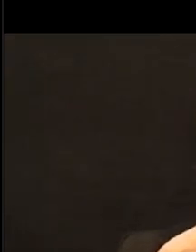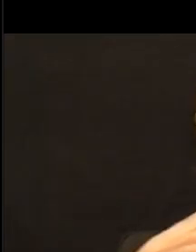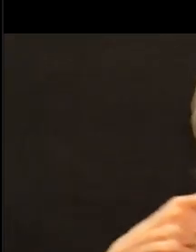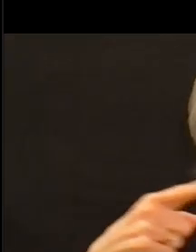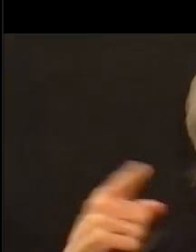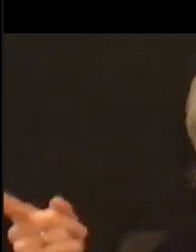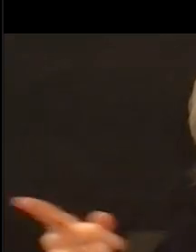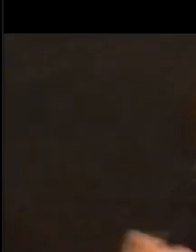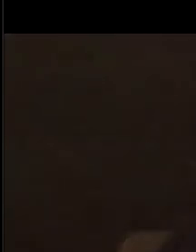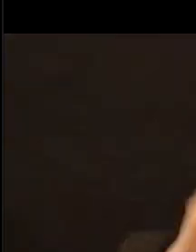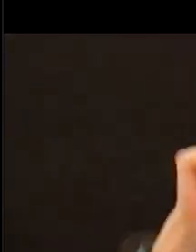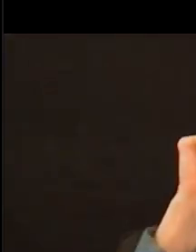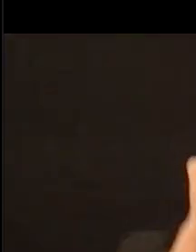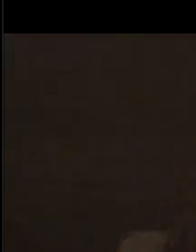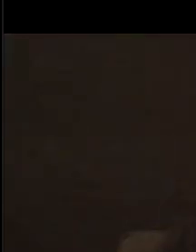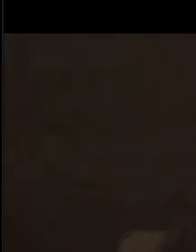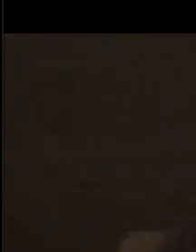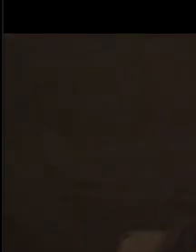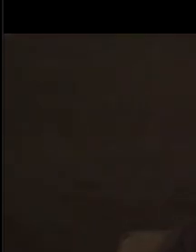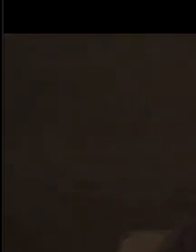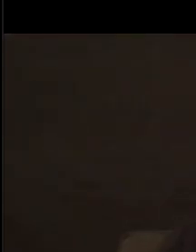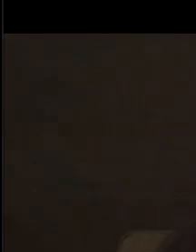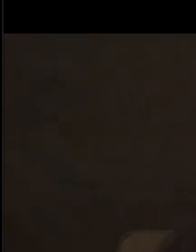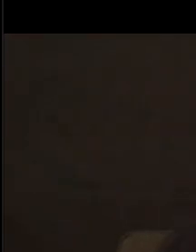anywhere between